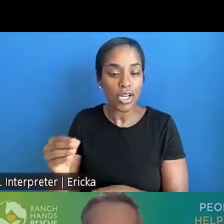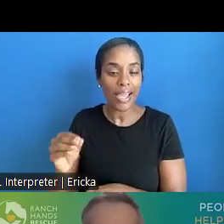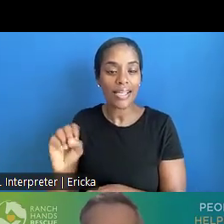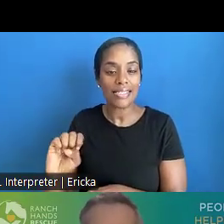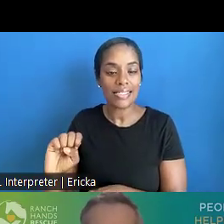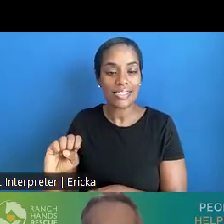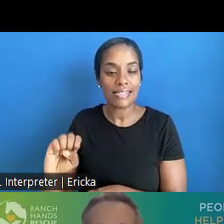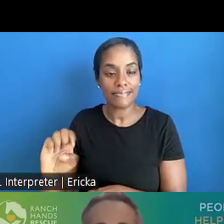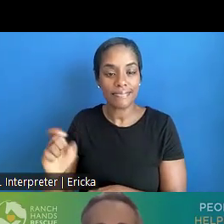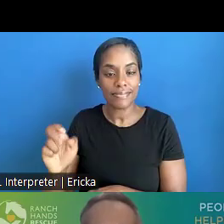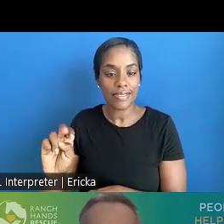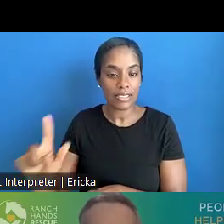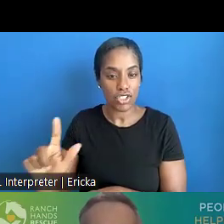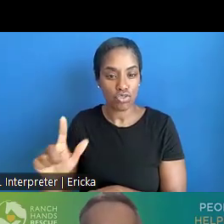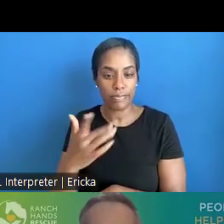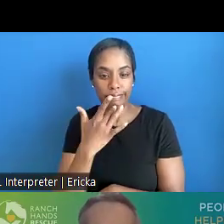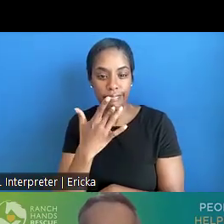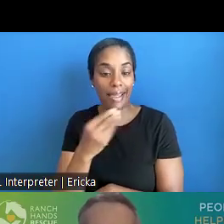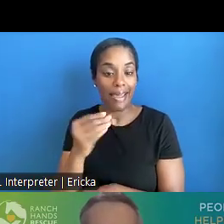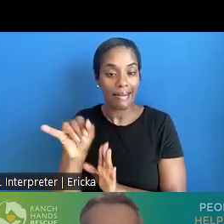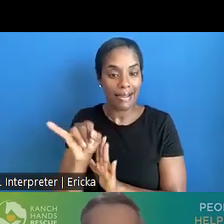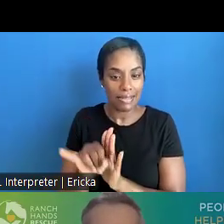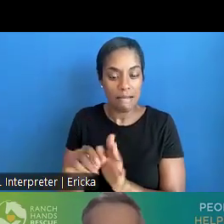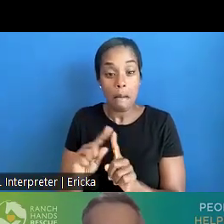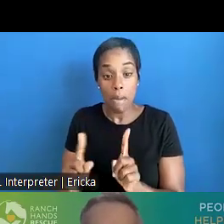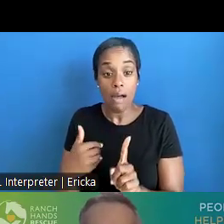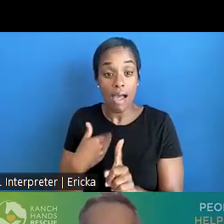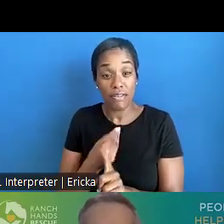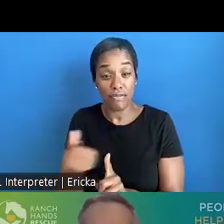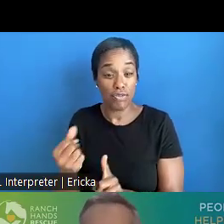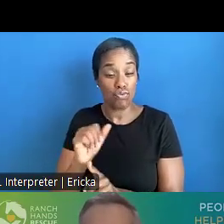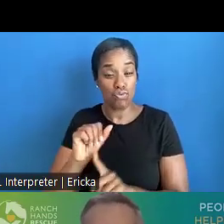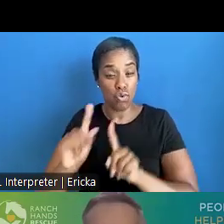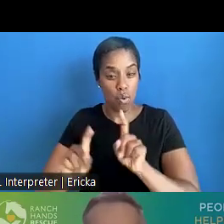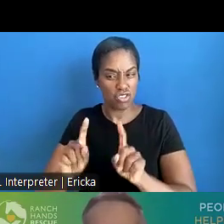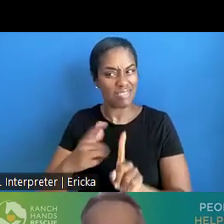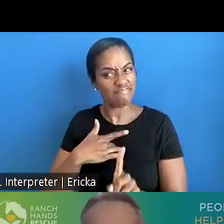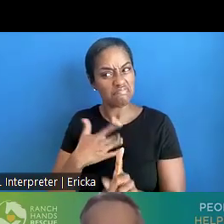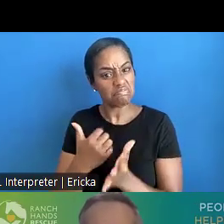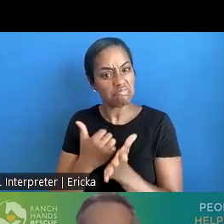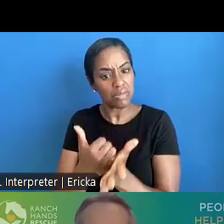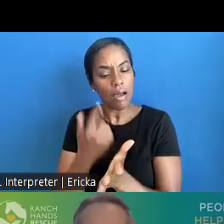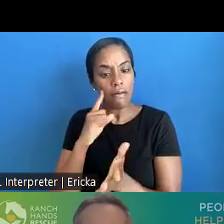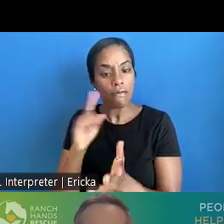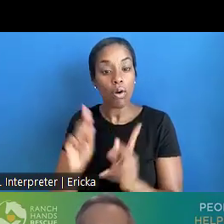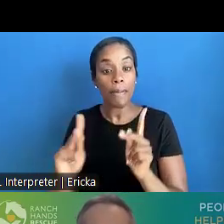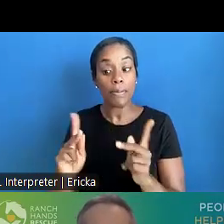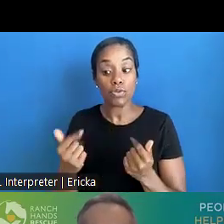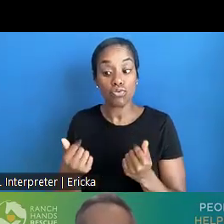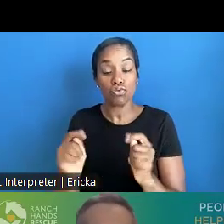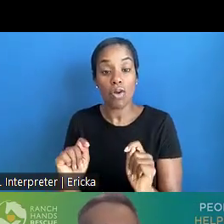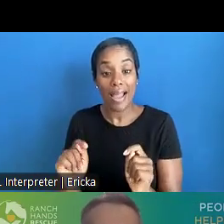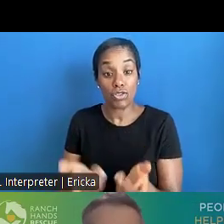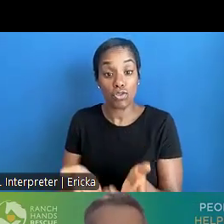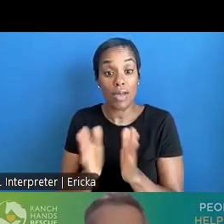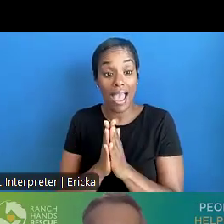and identities. However, there's a few questions that I think are really helpful for individuals to attempt to ask